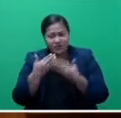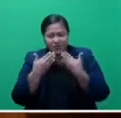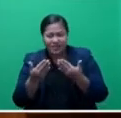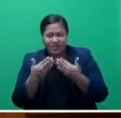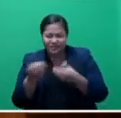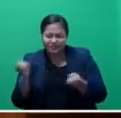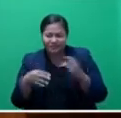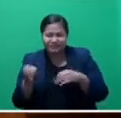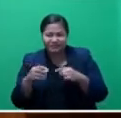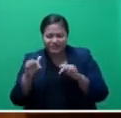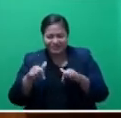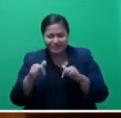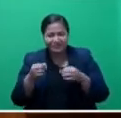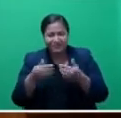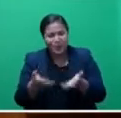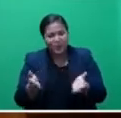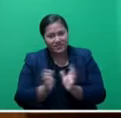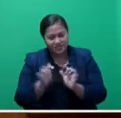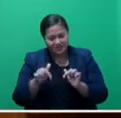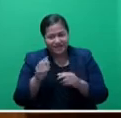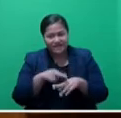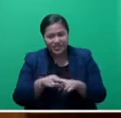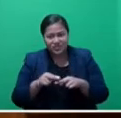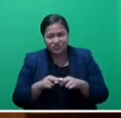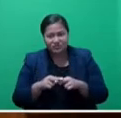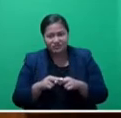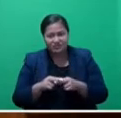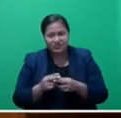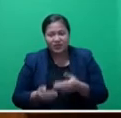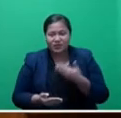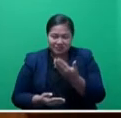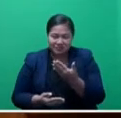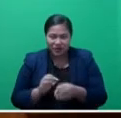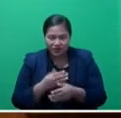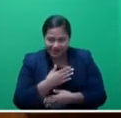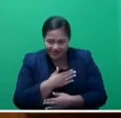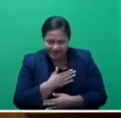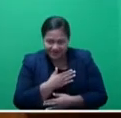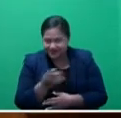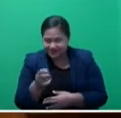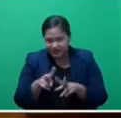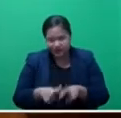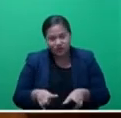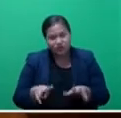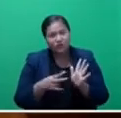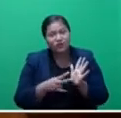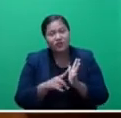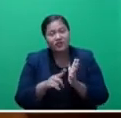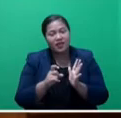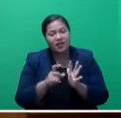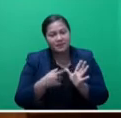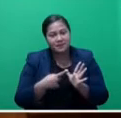province and to Fiji, and we send our condolences to the Vanua Wunda, the Vanua Mbetoro Rau, and